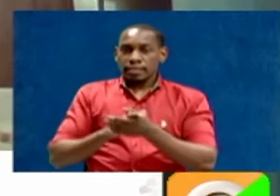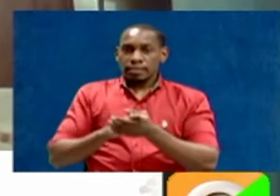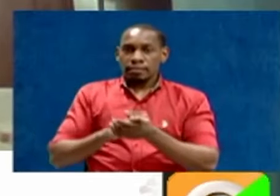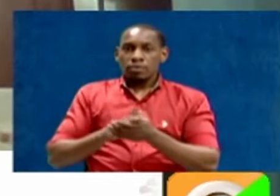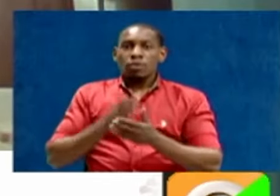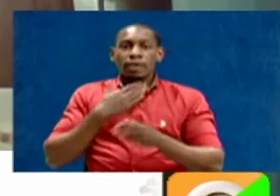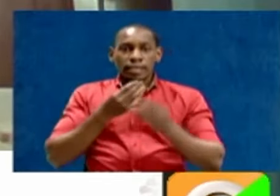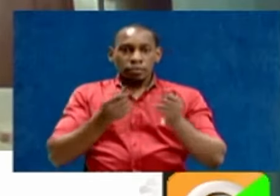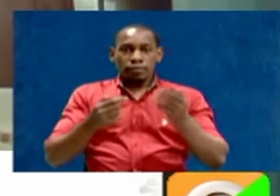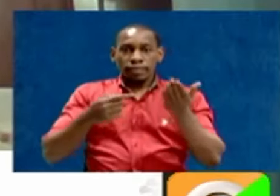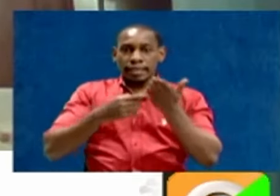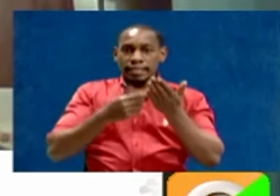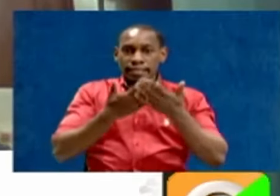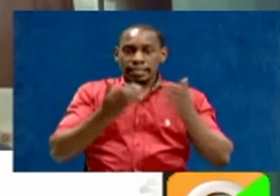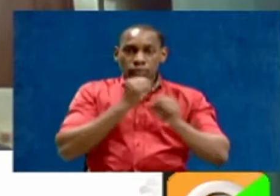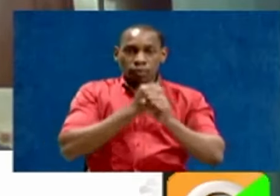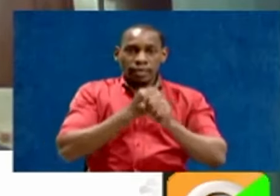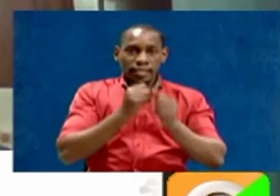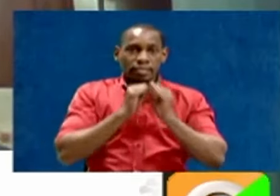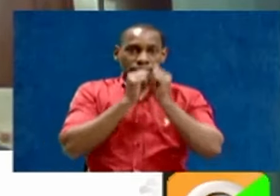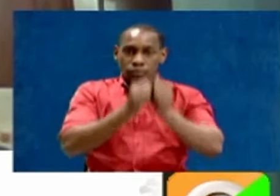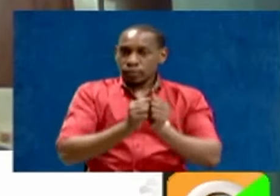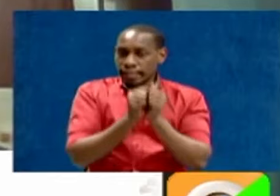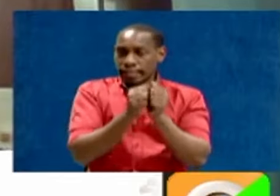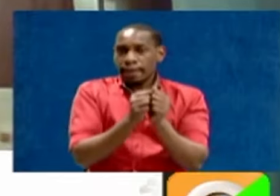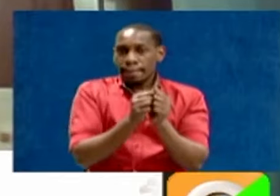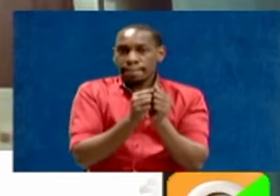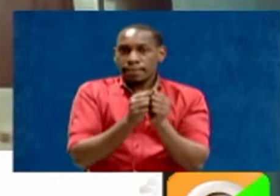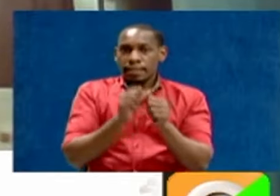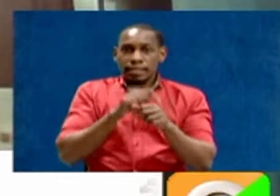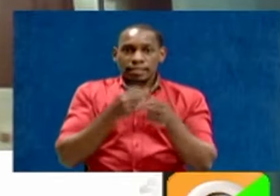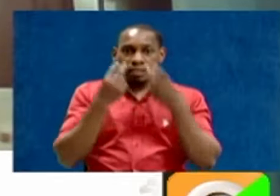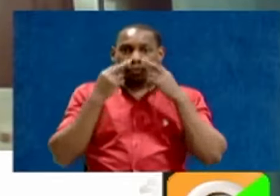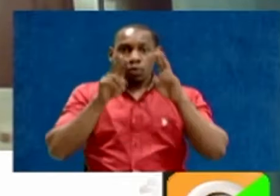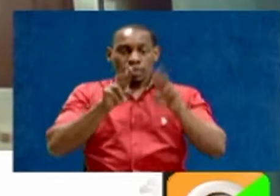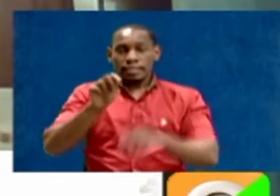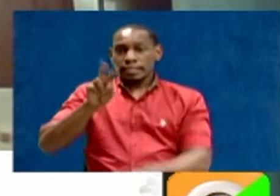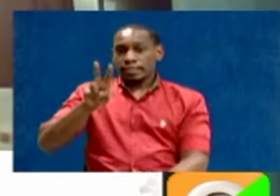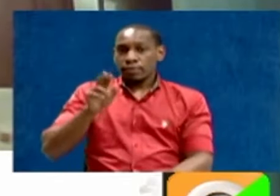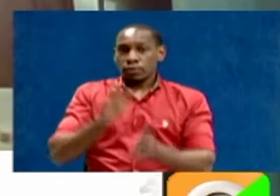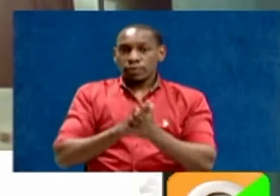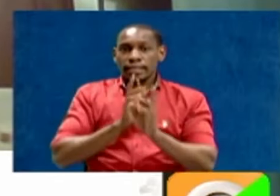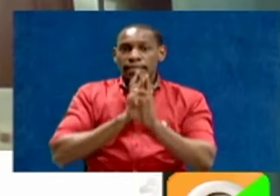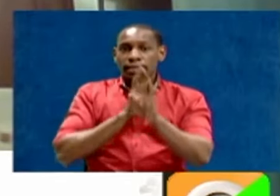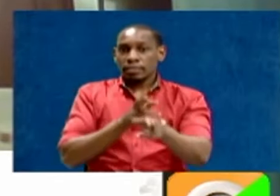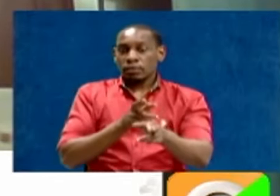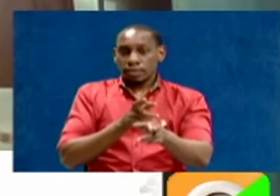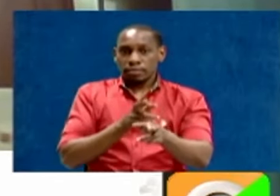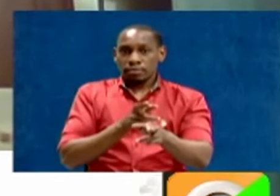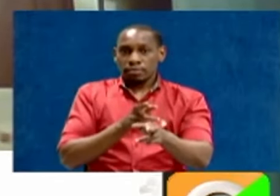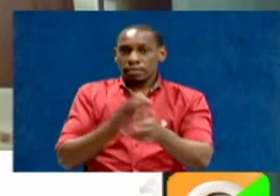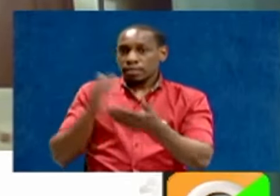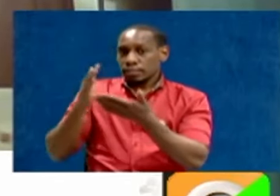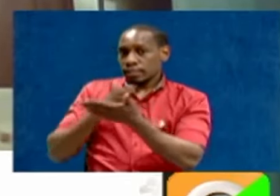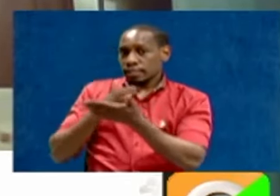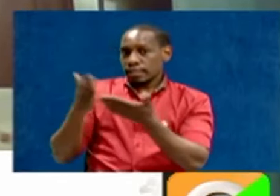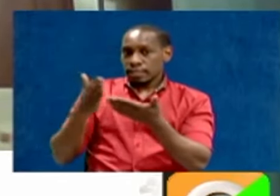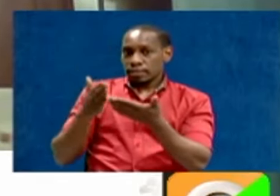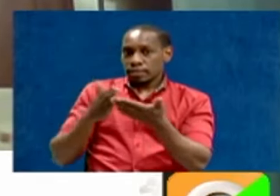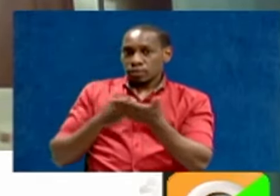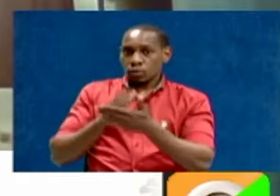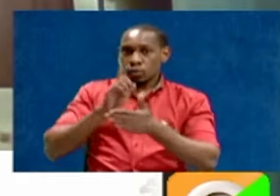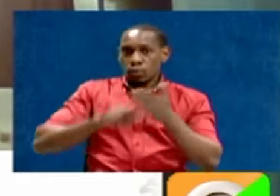stuff that we're doing together. And as I'm watching the screen with the results being shared on